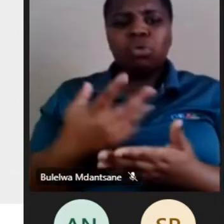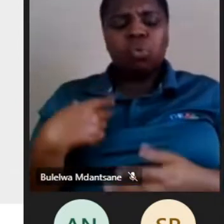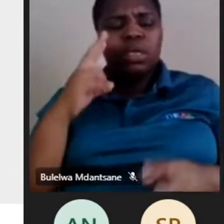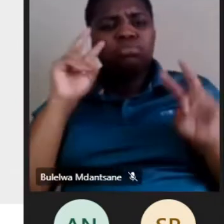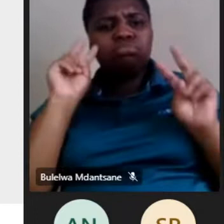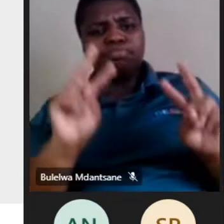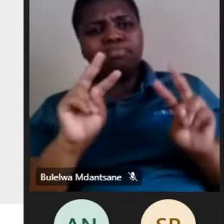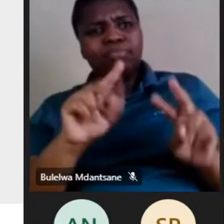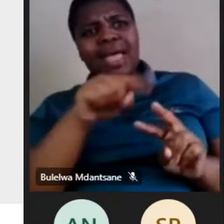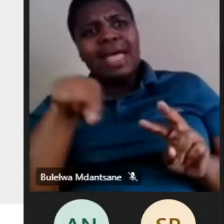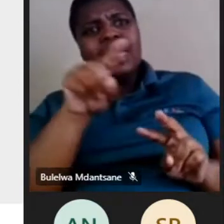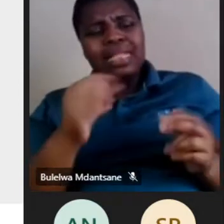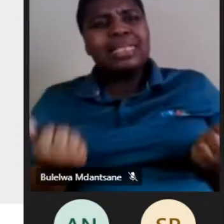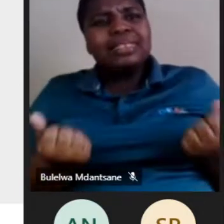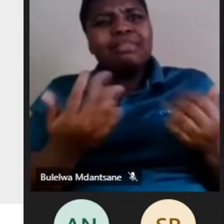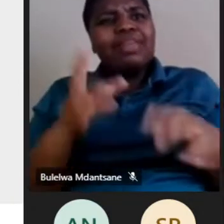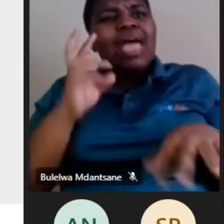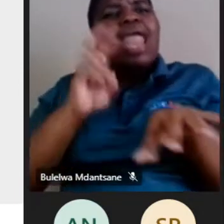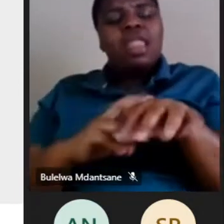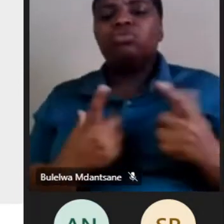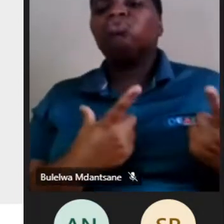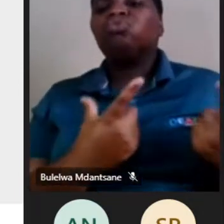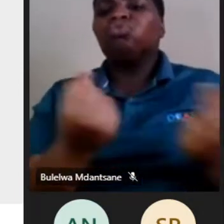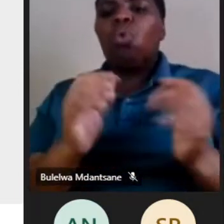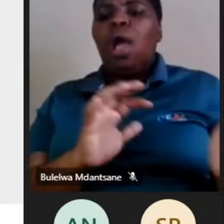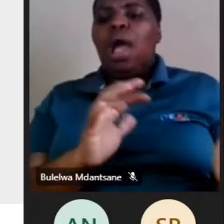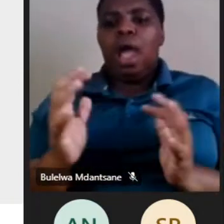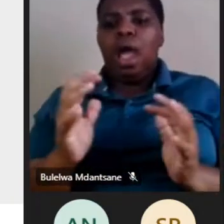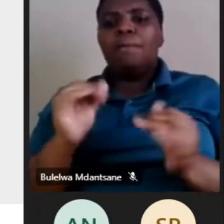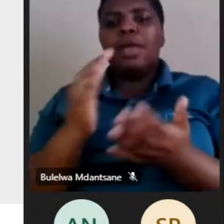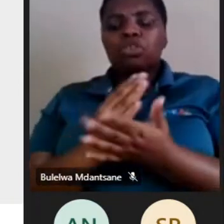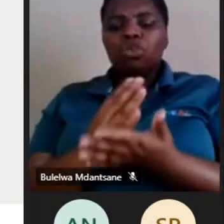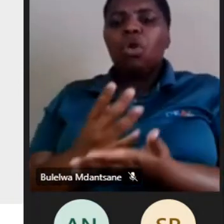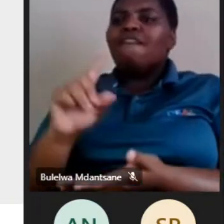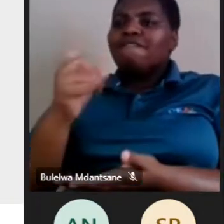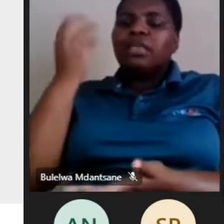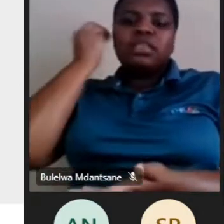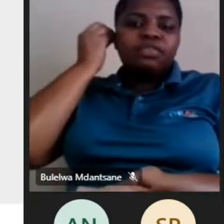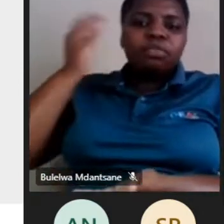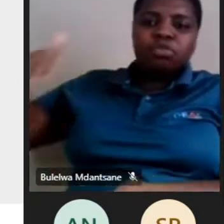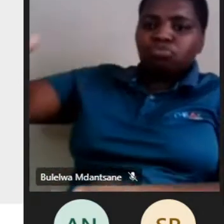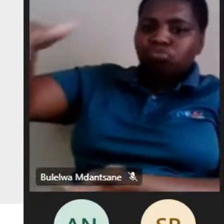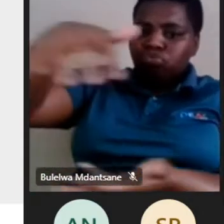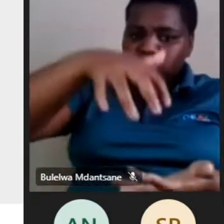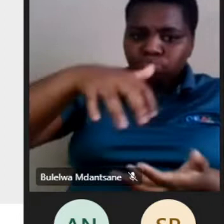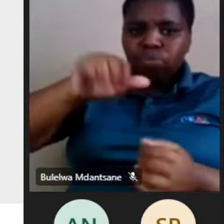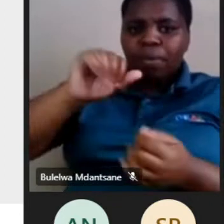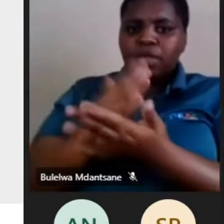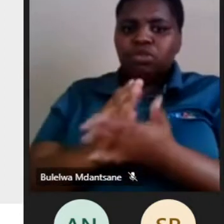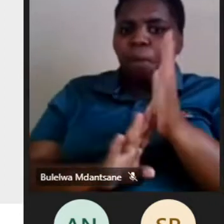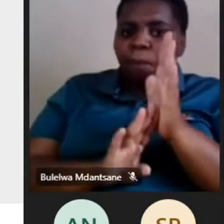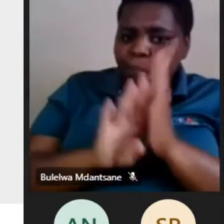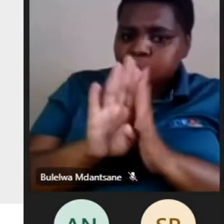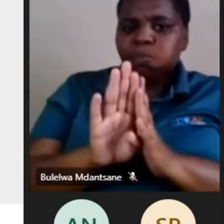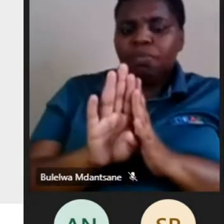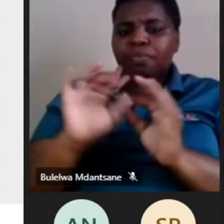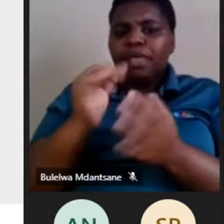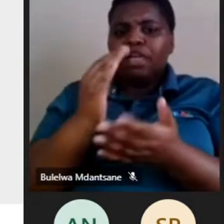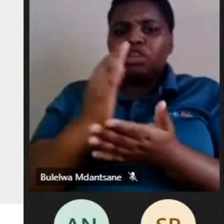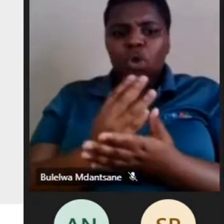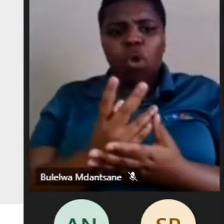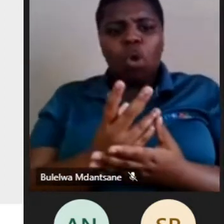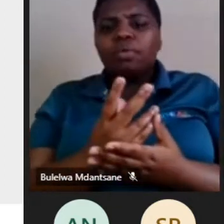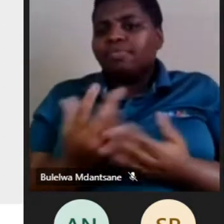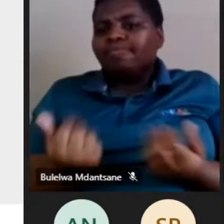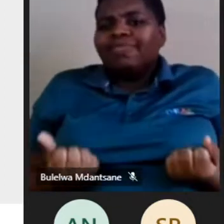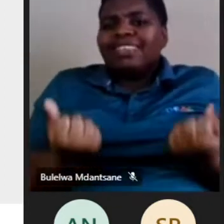can be delivered. We have learned about information sharing virtually. We have to now learn during COVID how to deliver services to